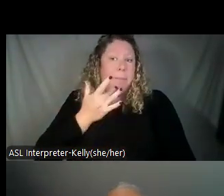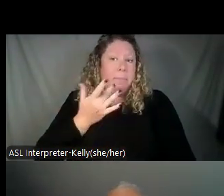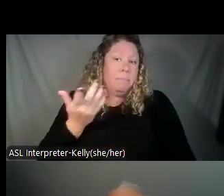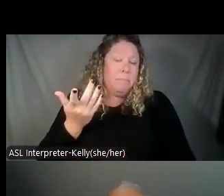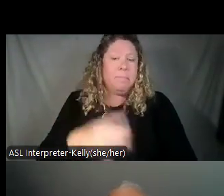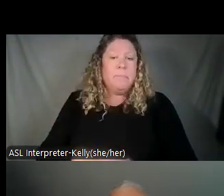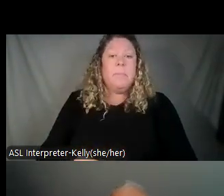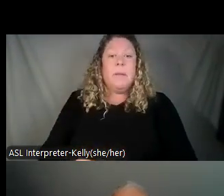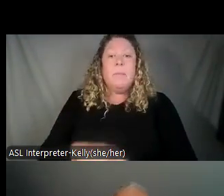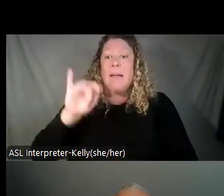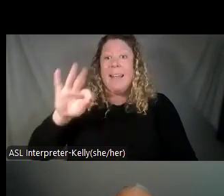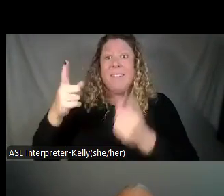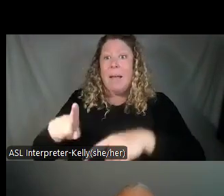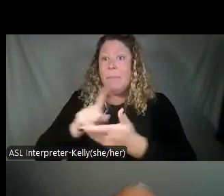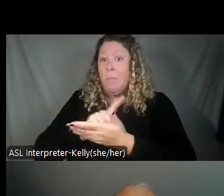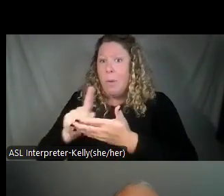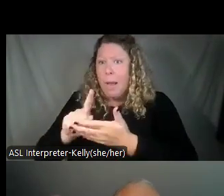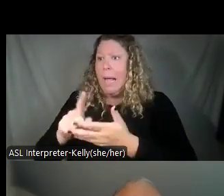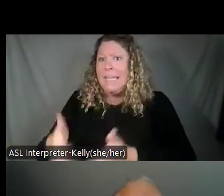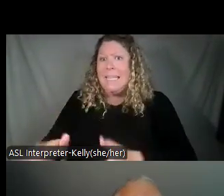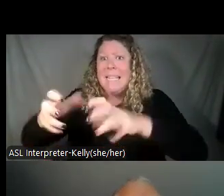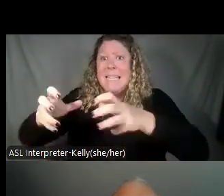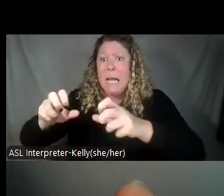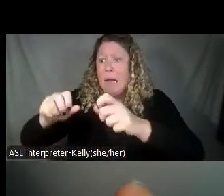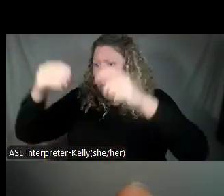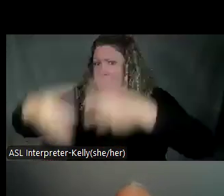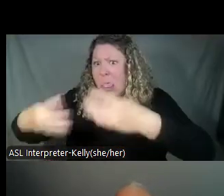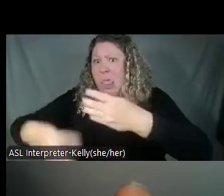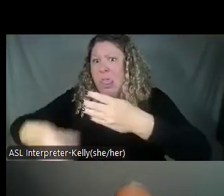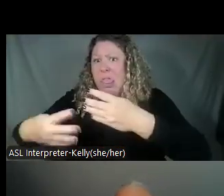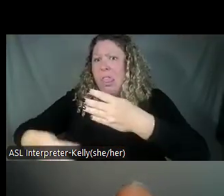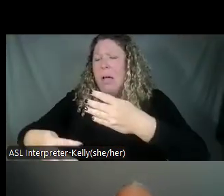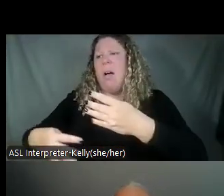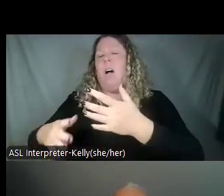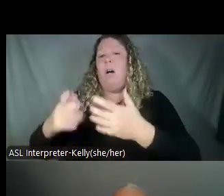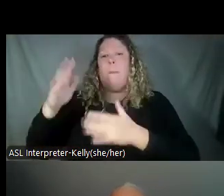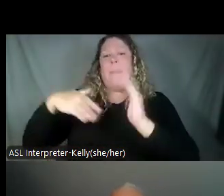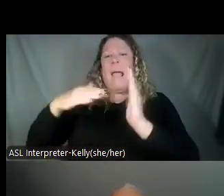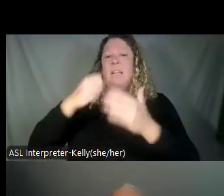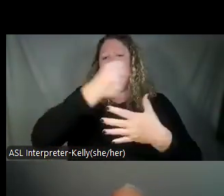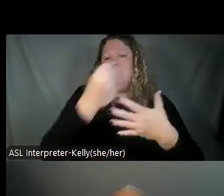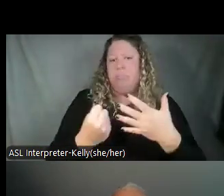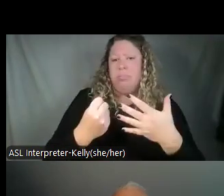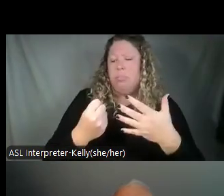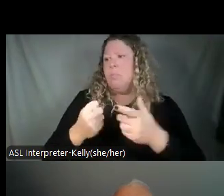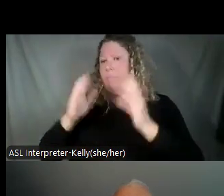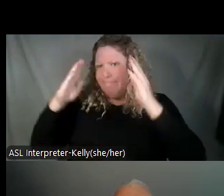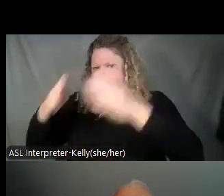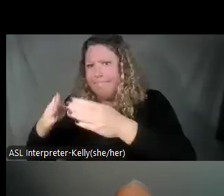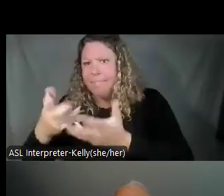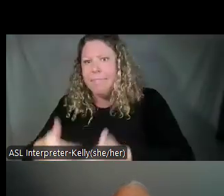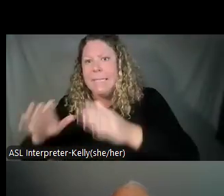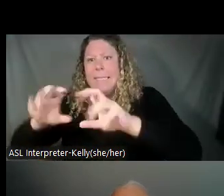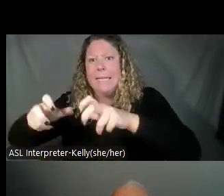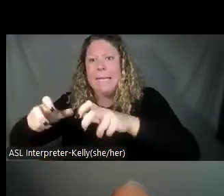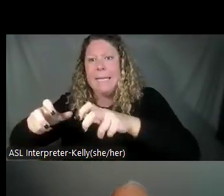explodes in the middle of the week, I might take that and work on that this weekend instead of the painting. And my project, it doesn't do